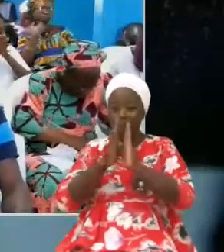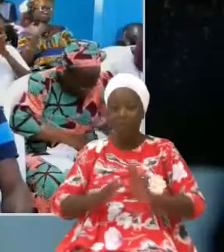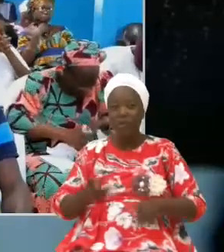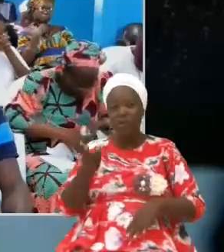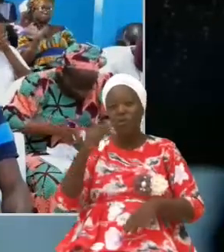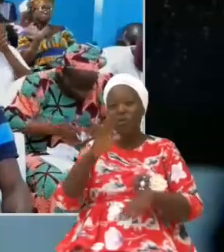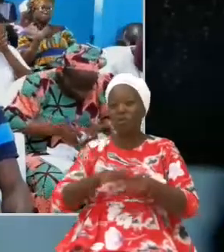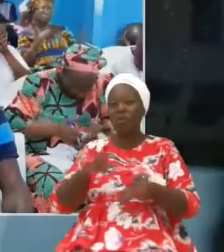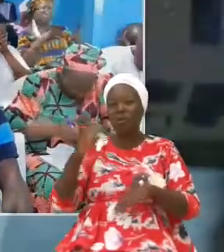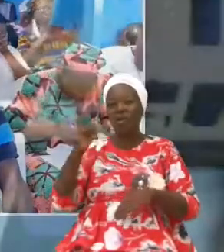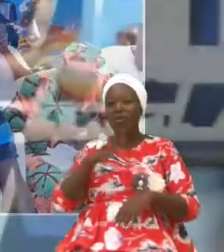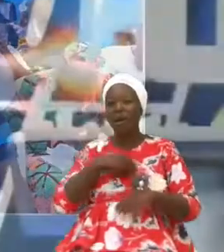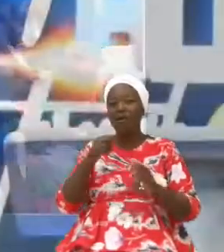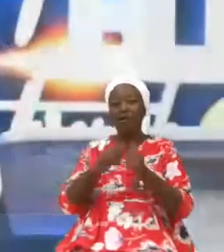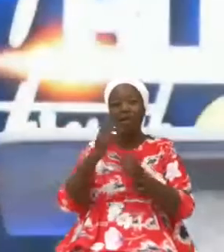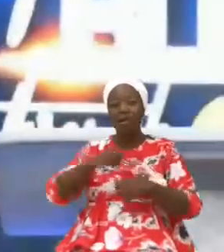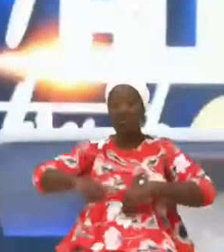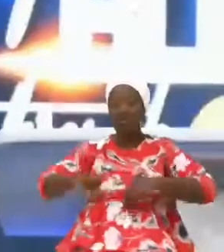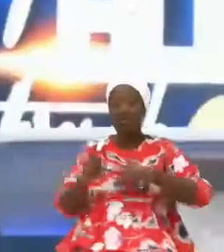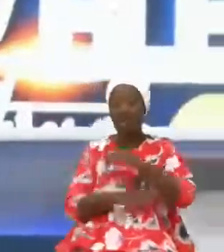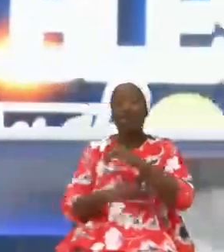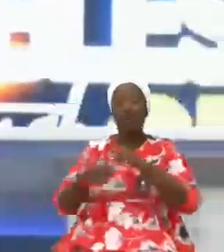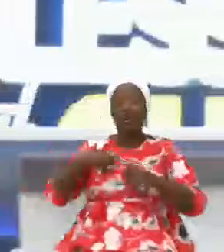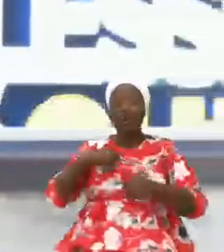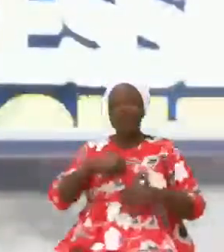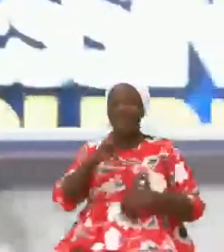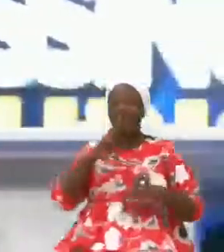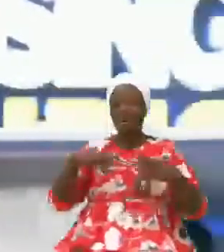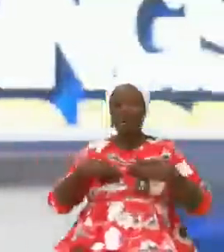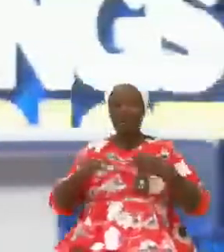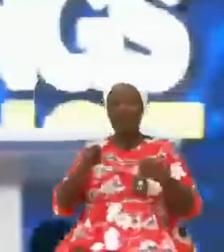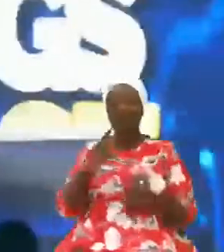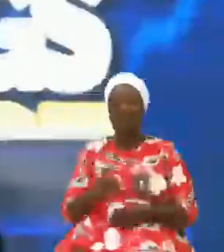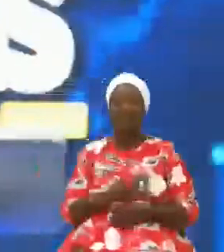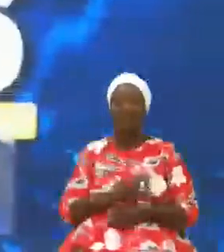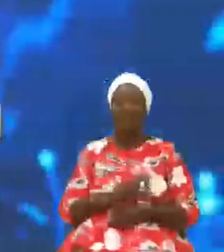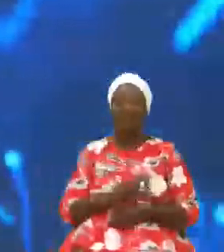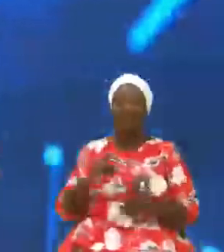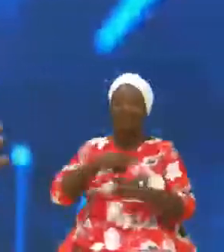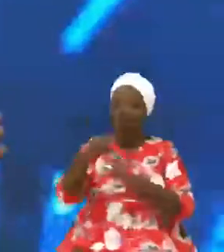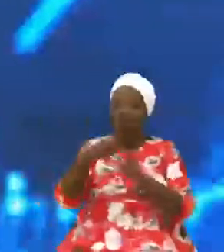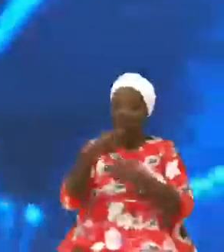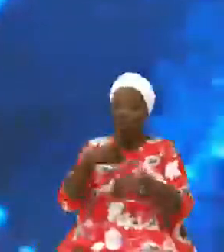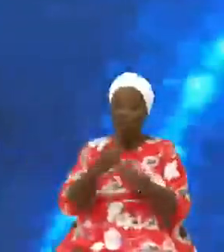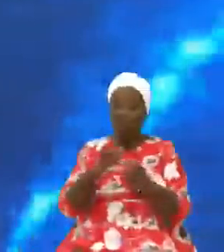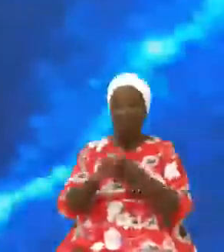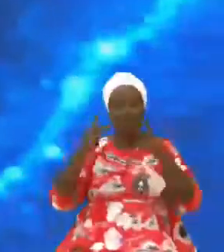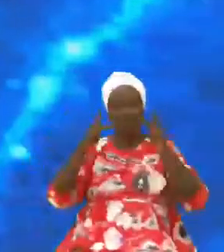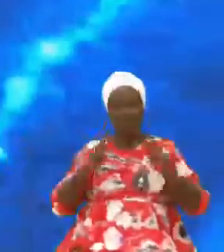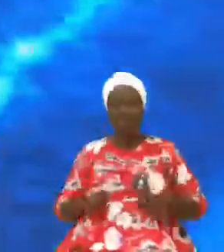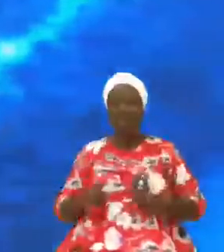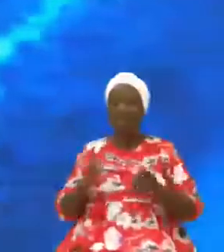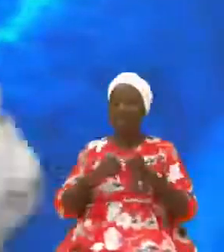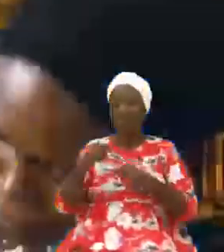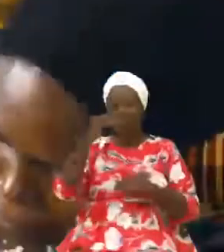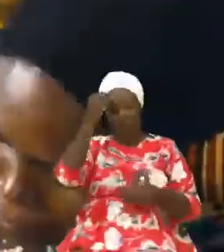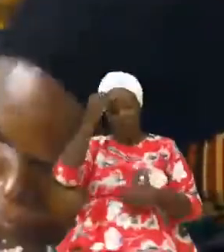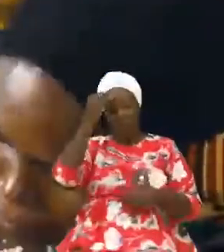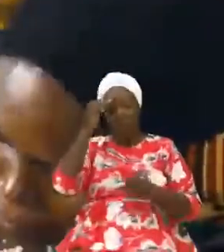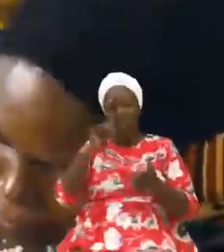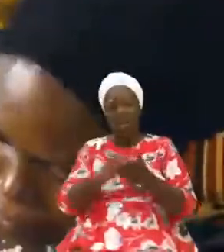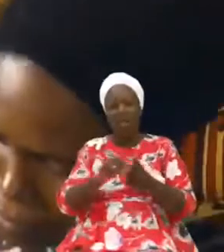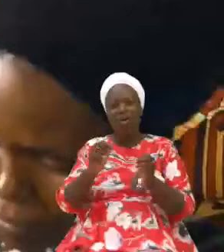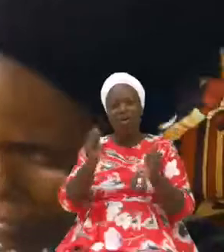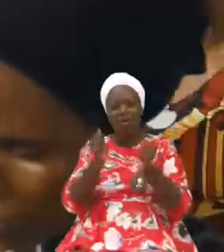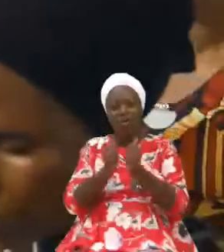our peace was upon him, and with his stripes were healed. When you make